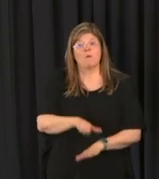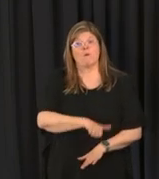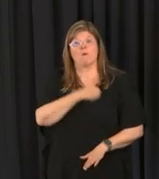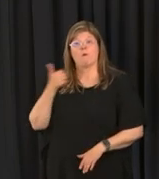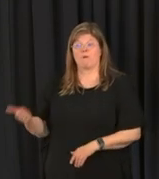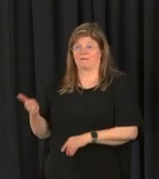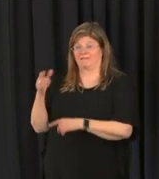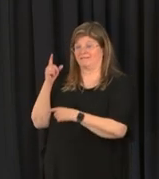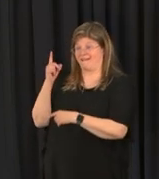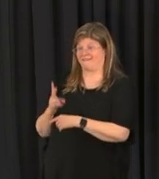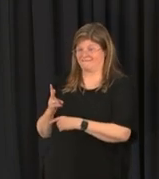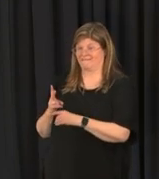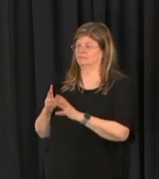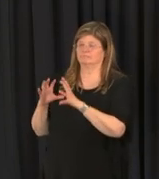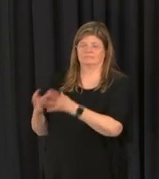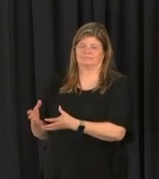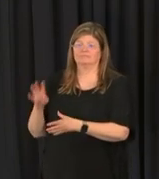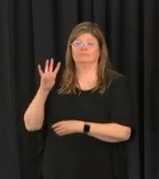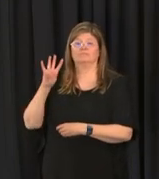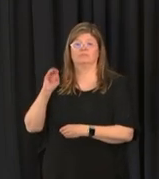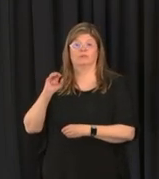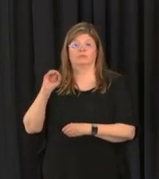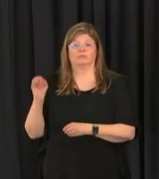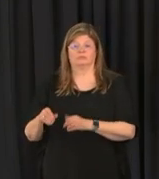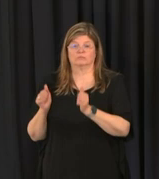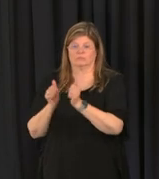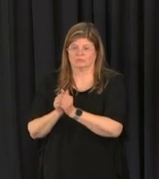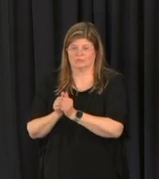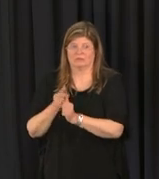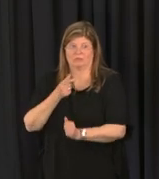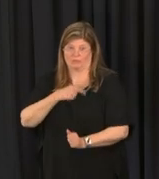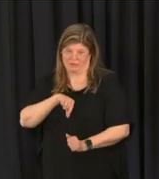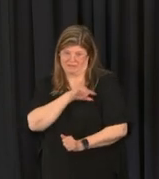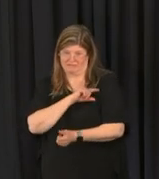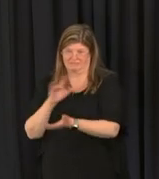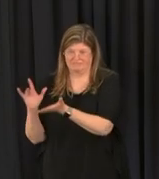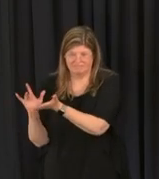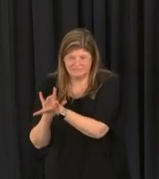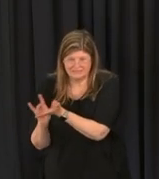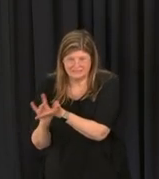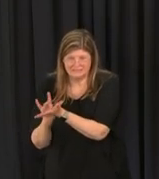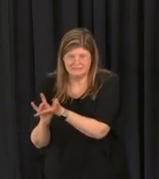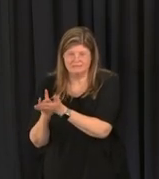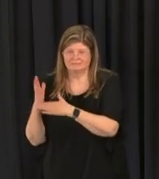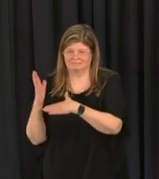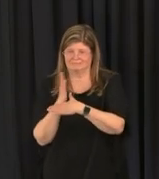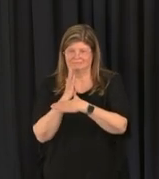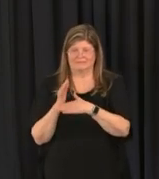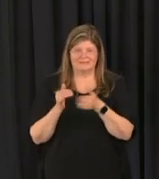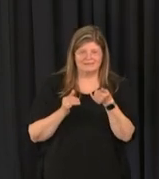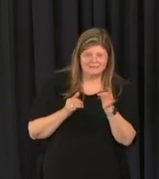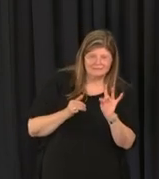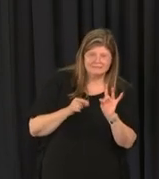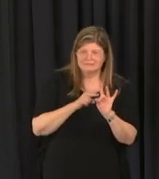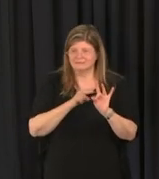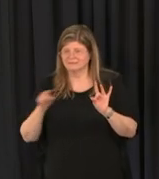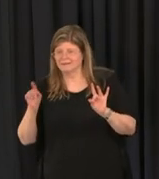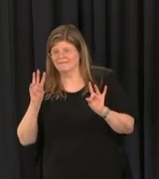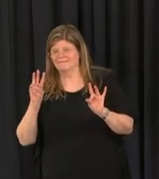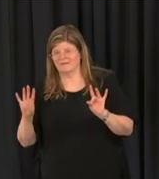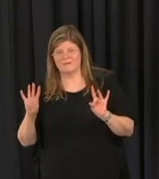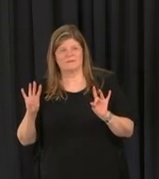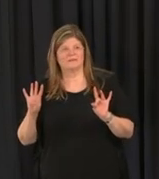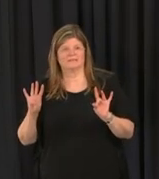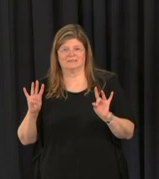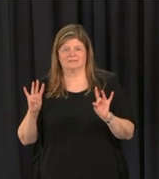codes. 40% go to people with qualifying medical conditions between the ages of 18 and